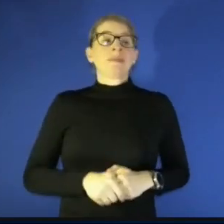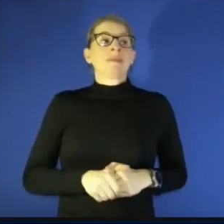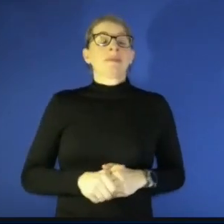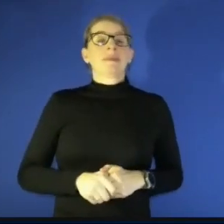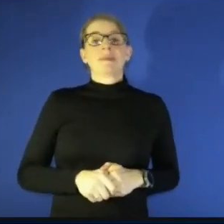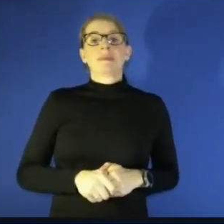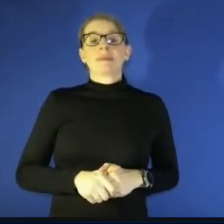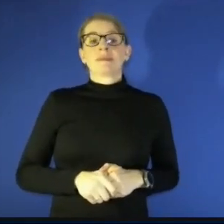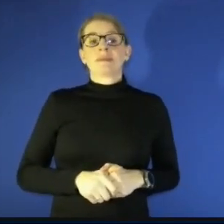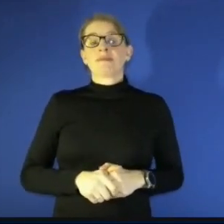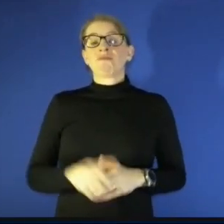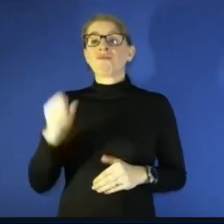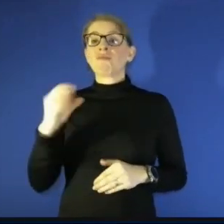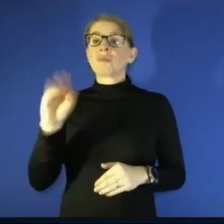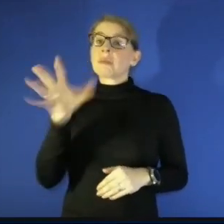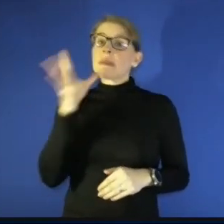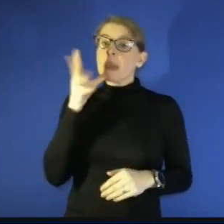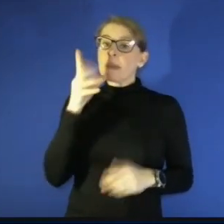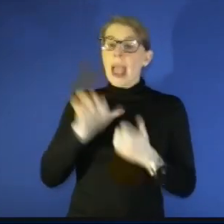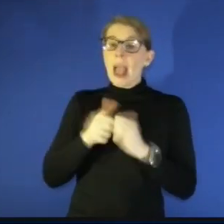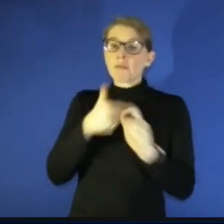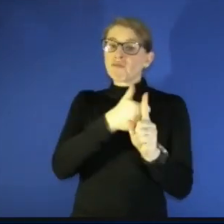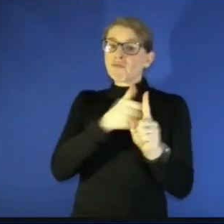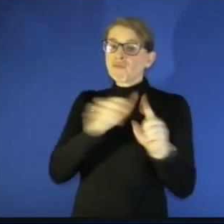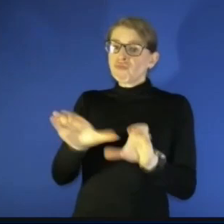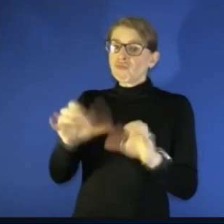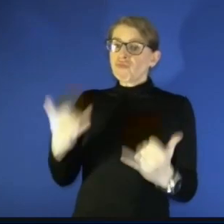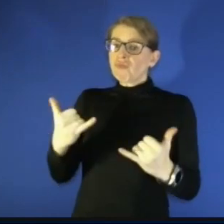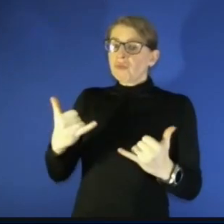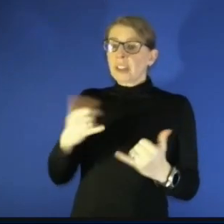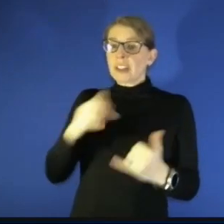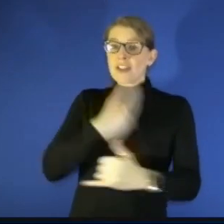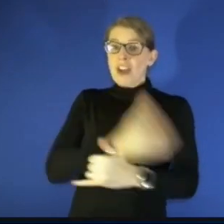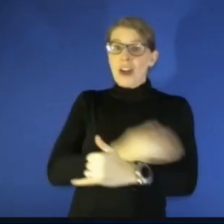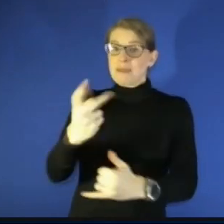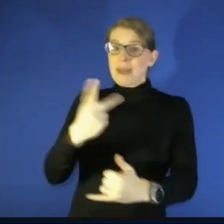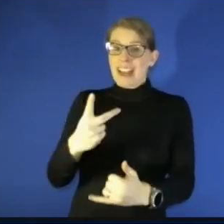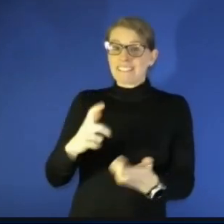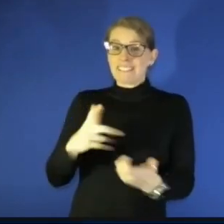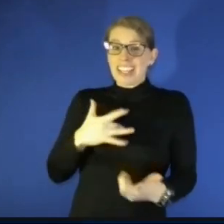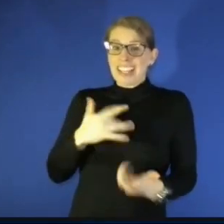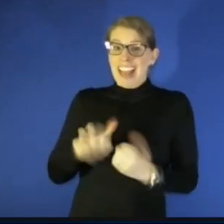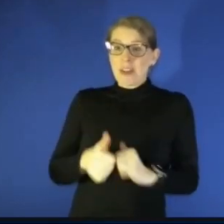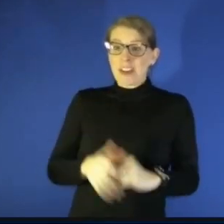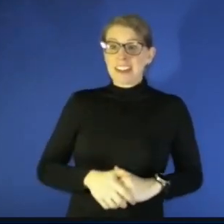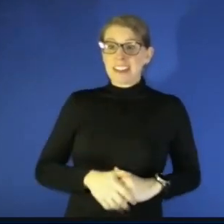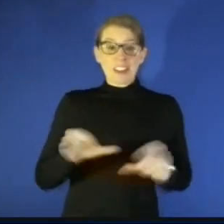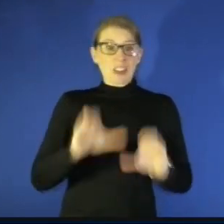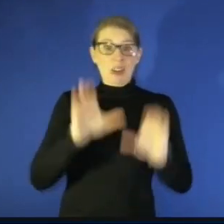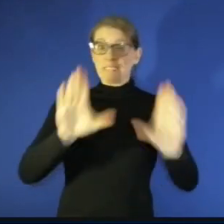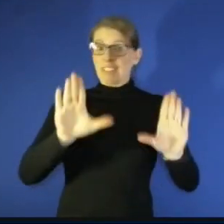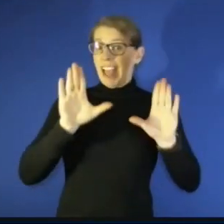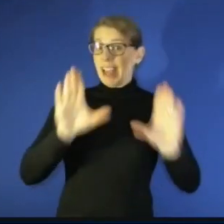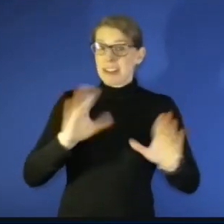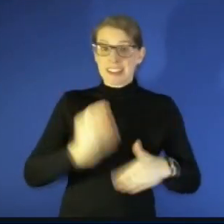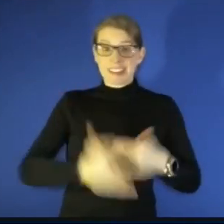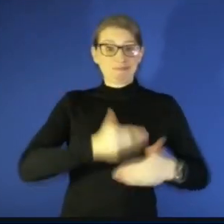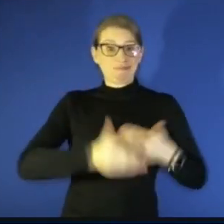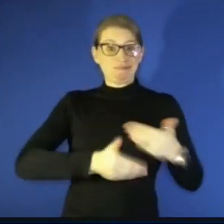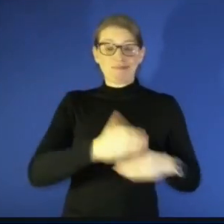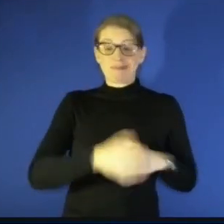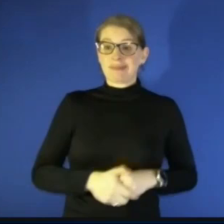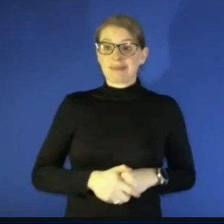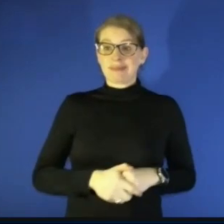So, Mom, how's she doing today? What's it like to have your daughter back? She's doing fabulous. I mean, she just